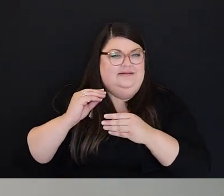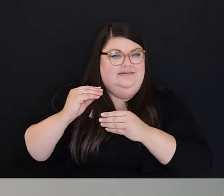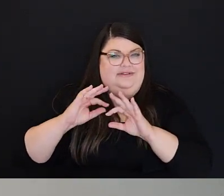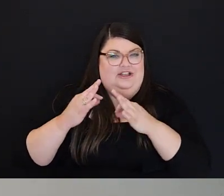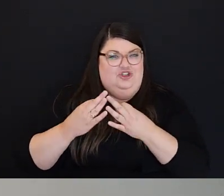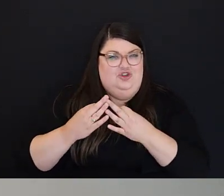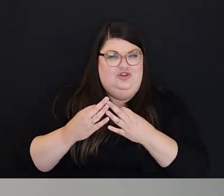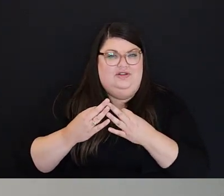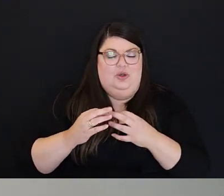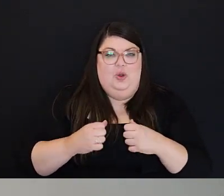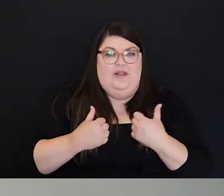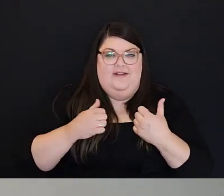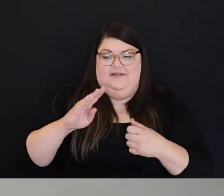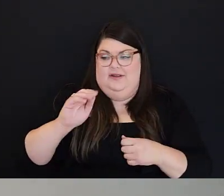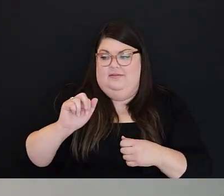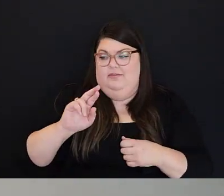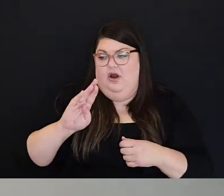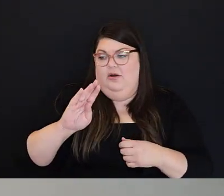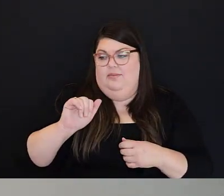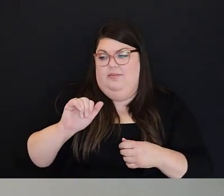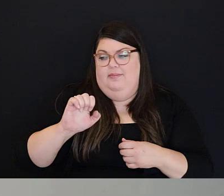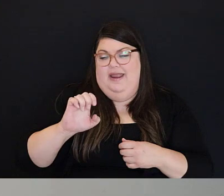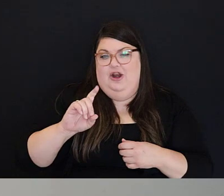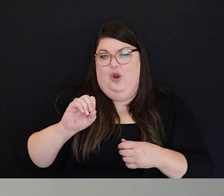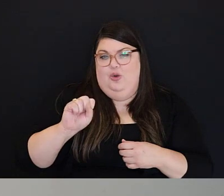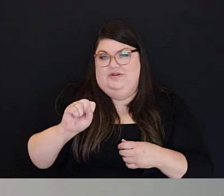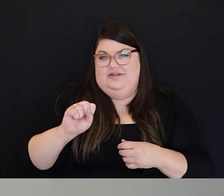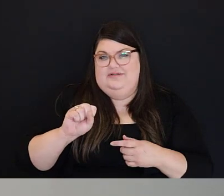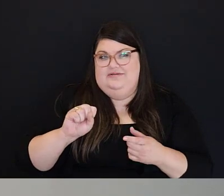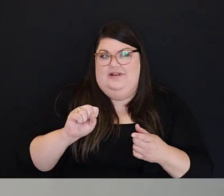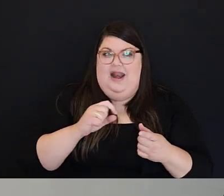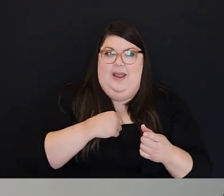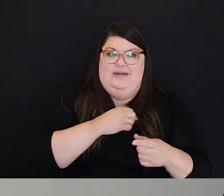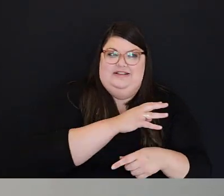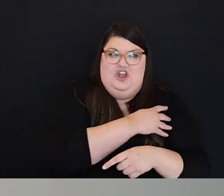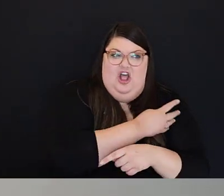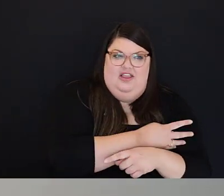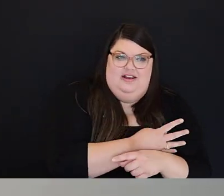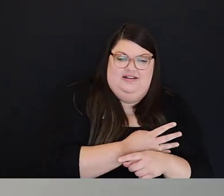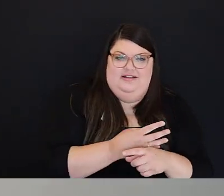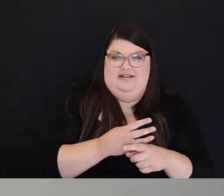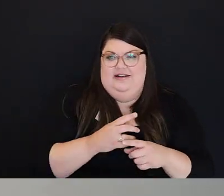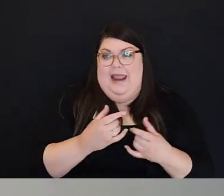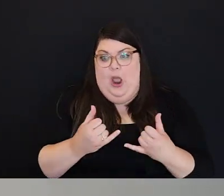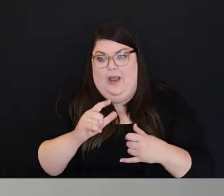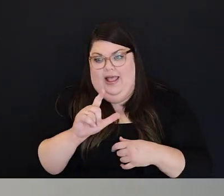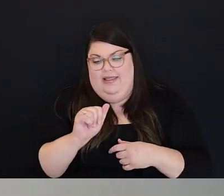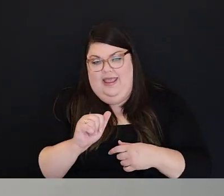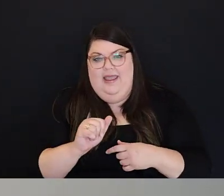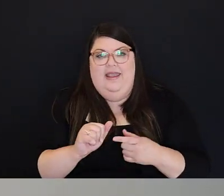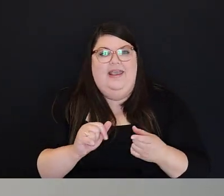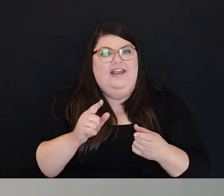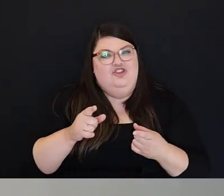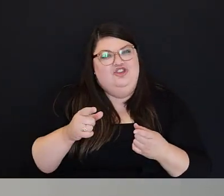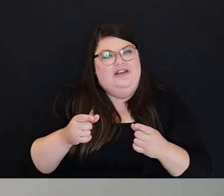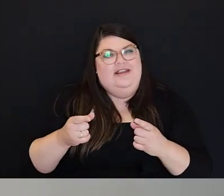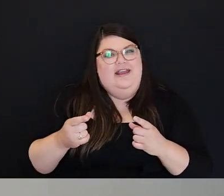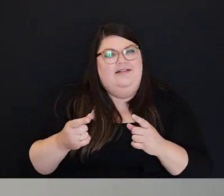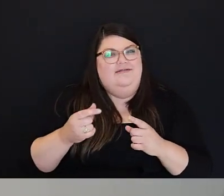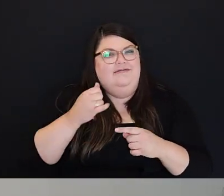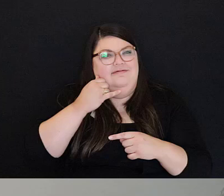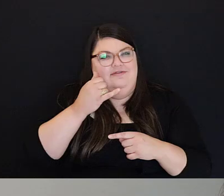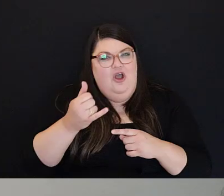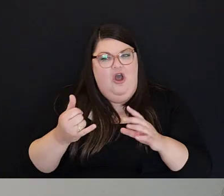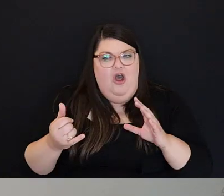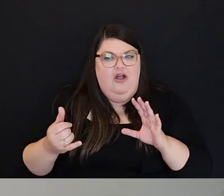in Barbados and I'm in Scotland, or I'm now in LA? And this is a way for me to call her with me. It's a way for